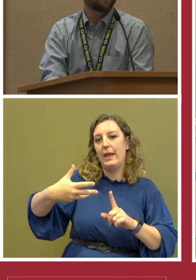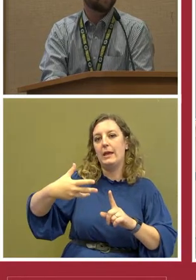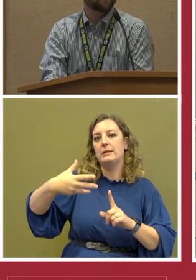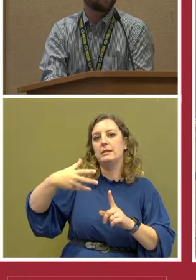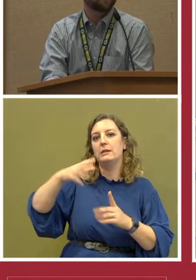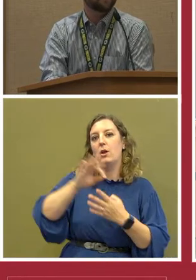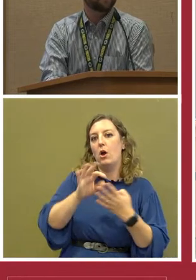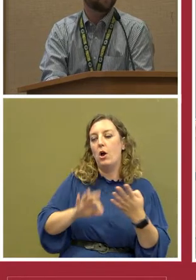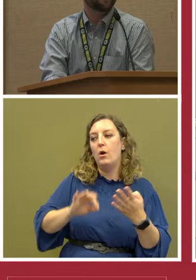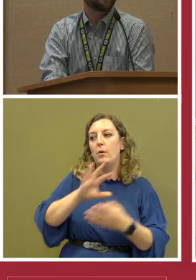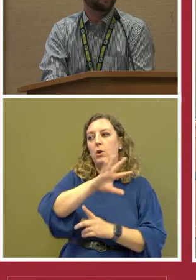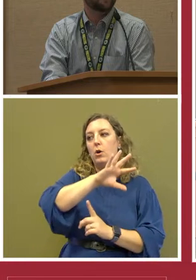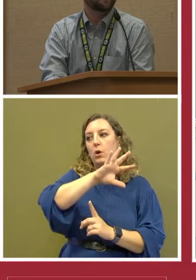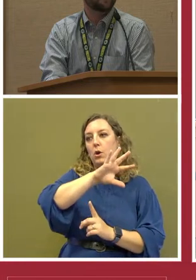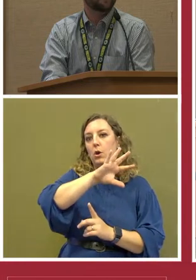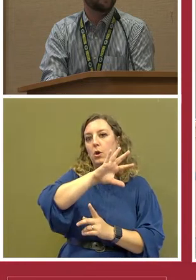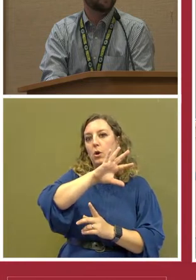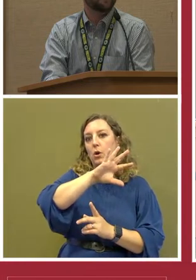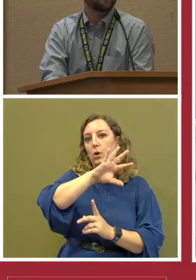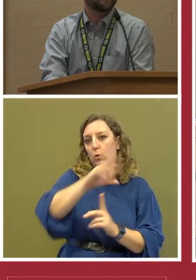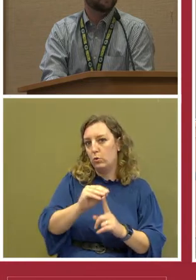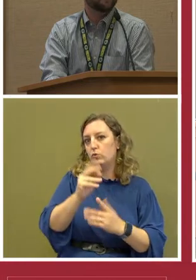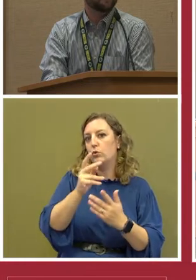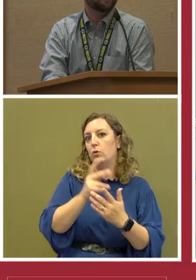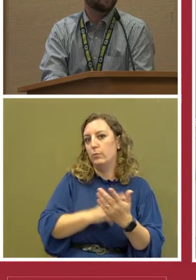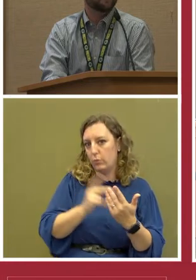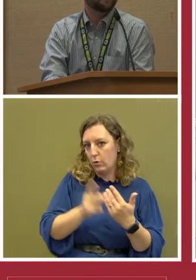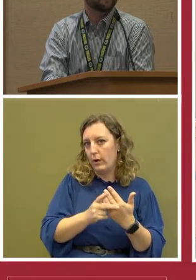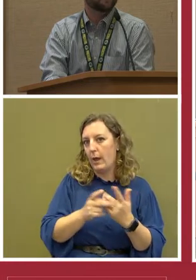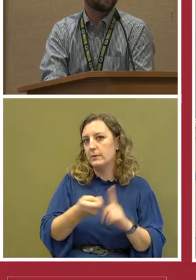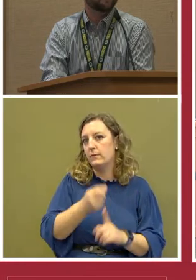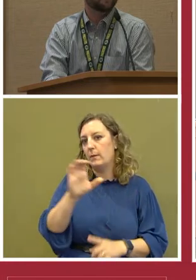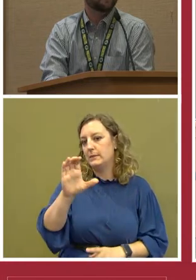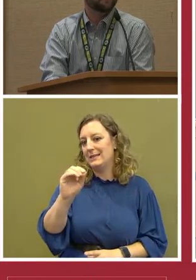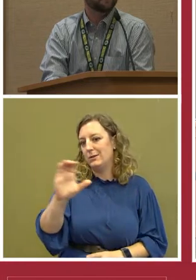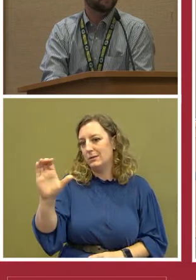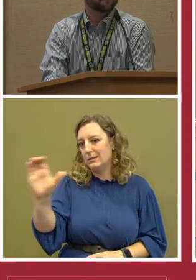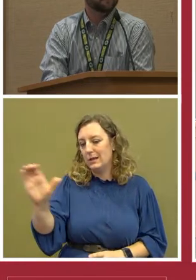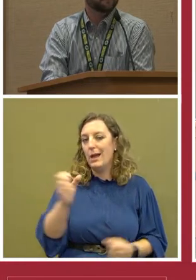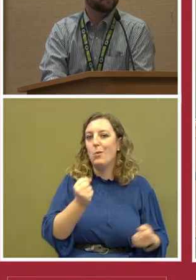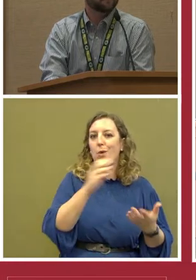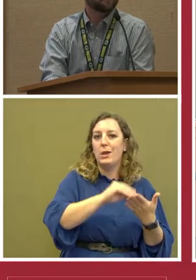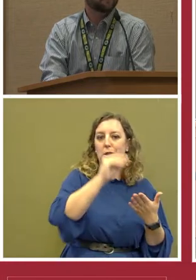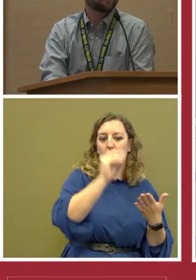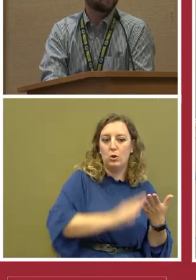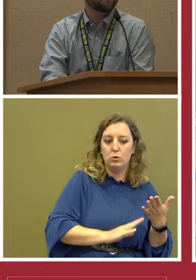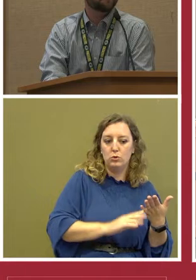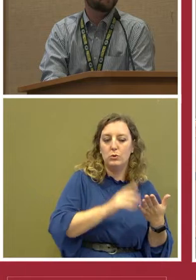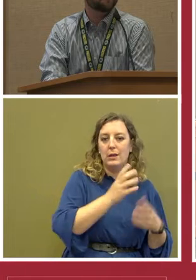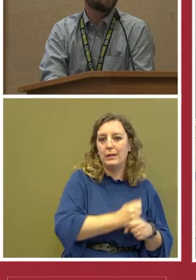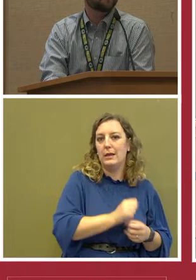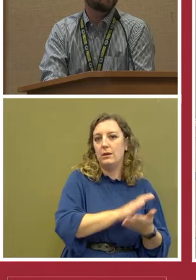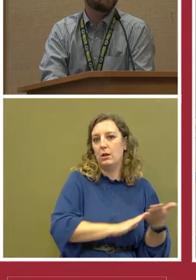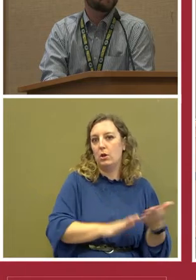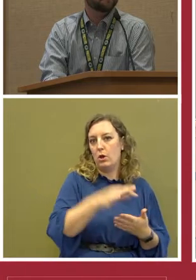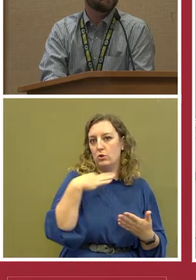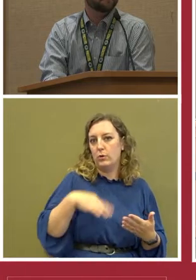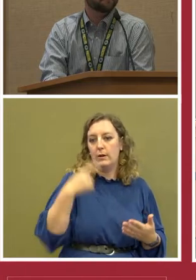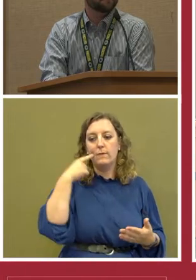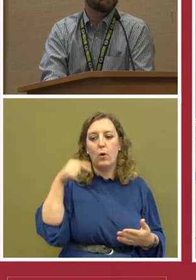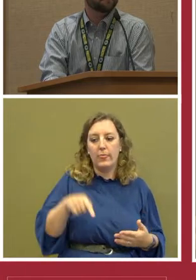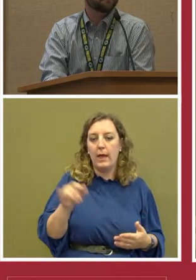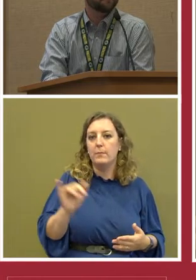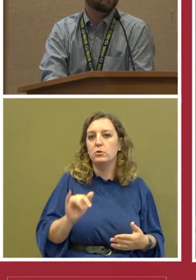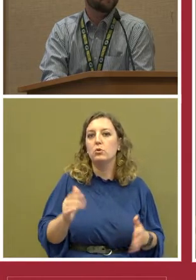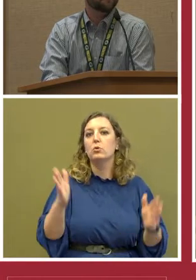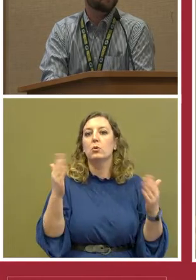cultural programs that COCC has to these numbers? Because many of our students receive college credit for them as well.